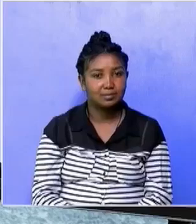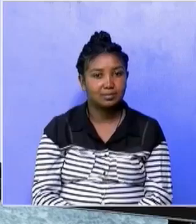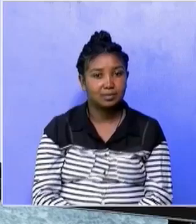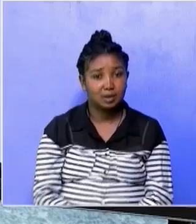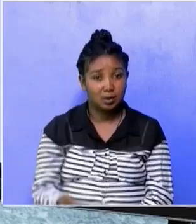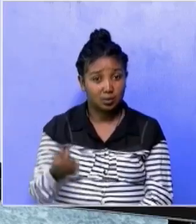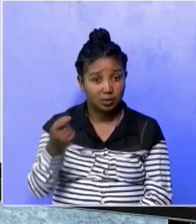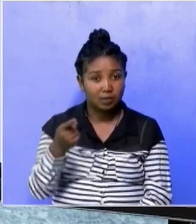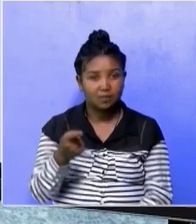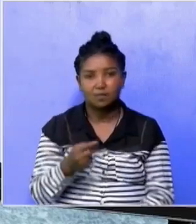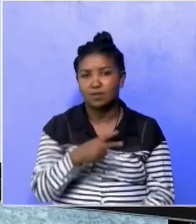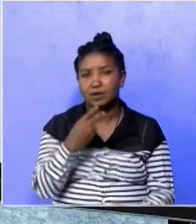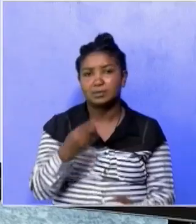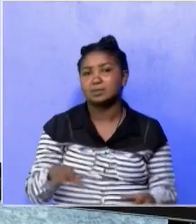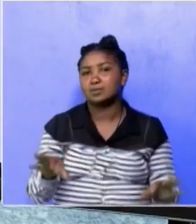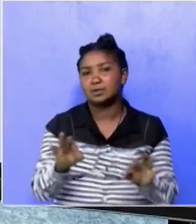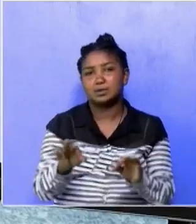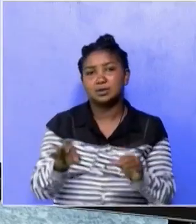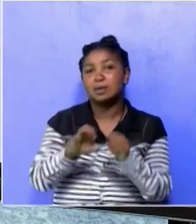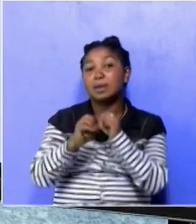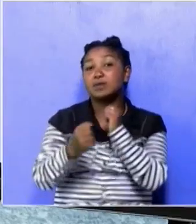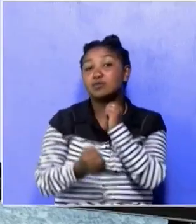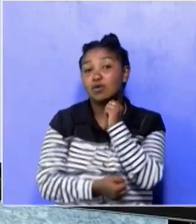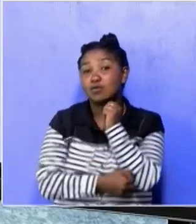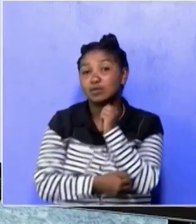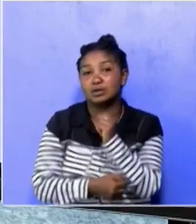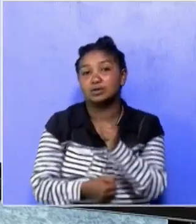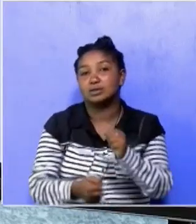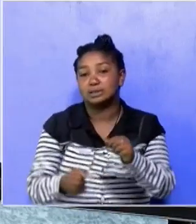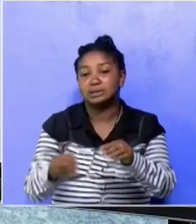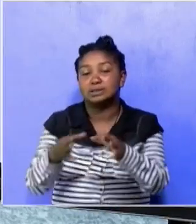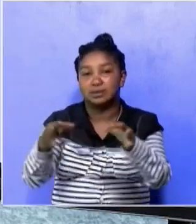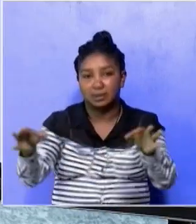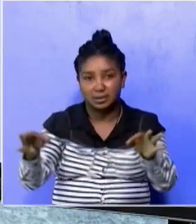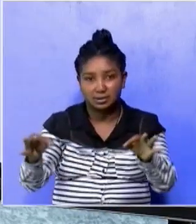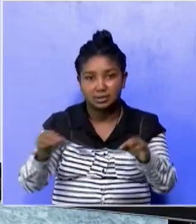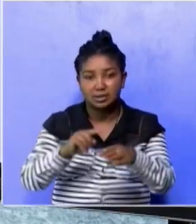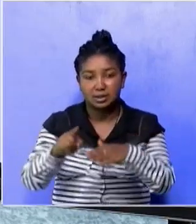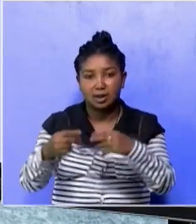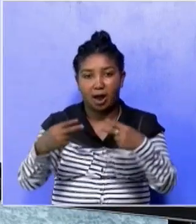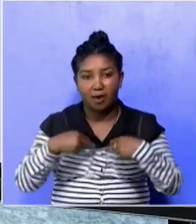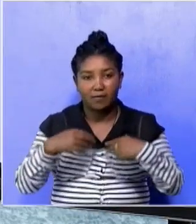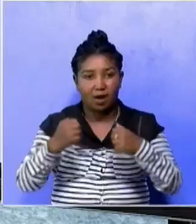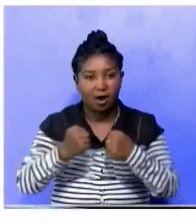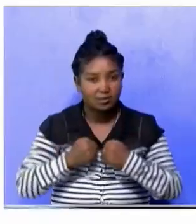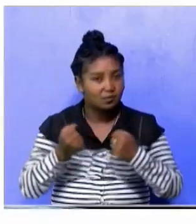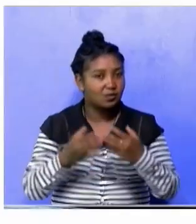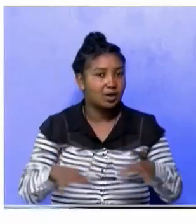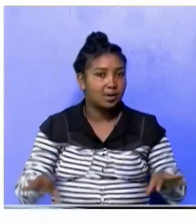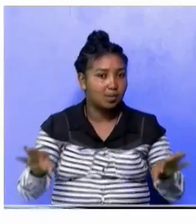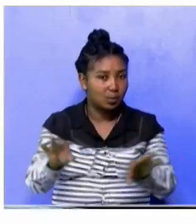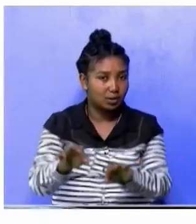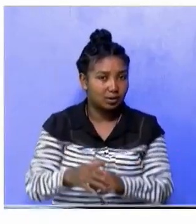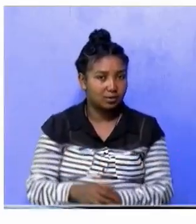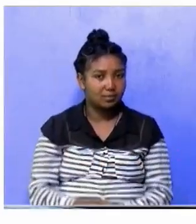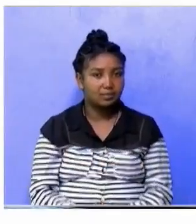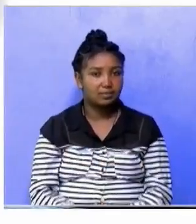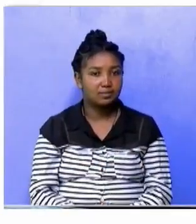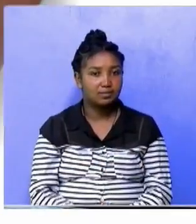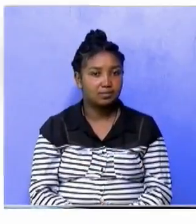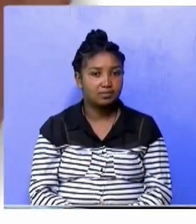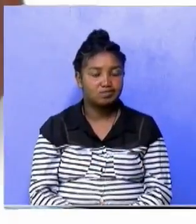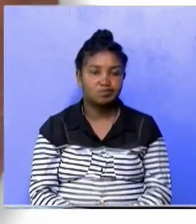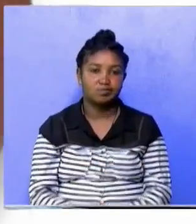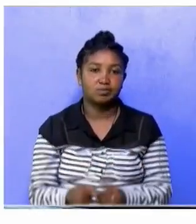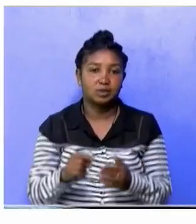Okay, verb series depends on the sentence. Therefore, have and has are very important